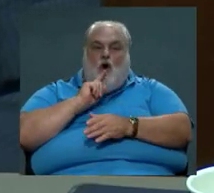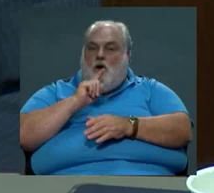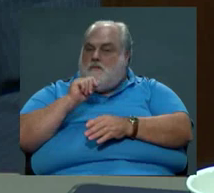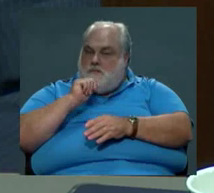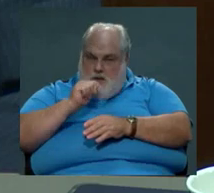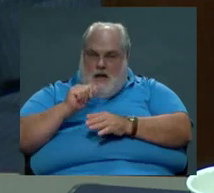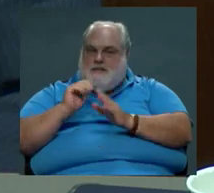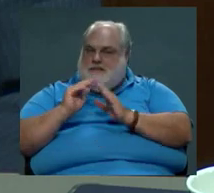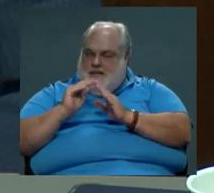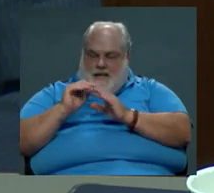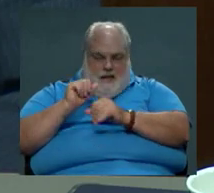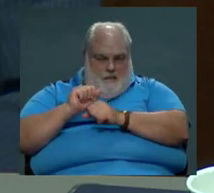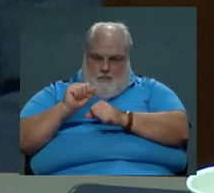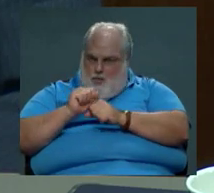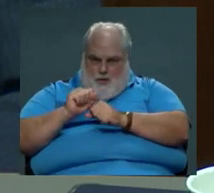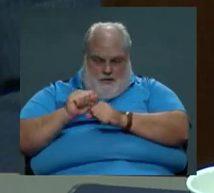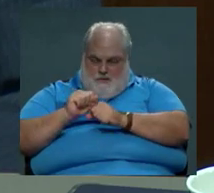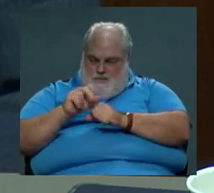employees.